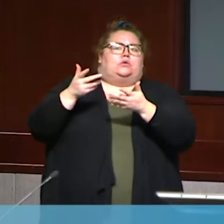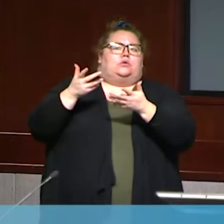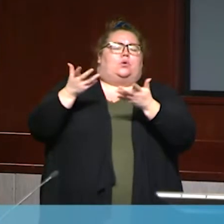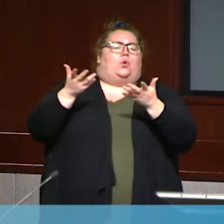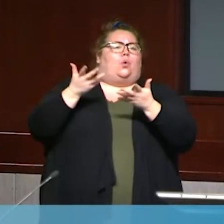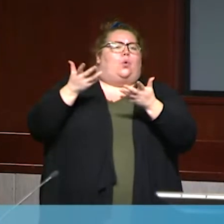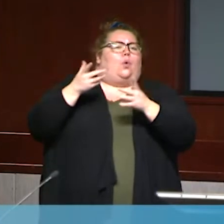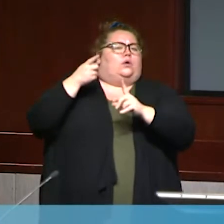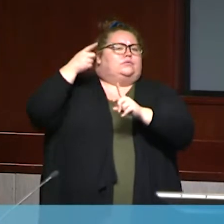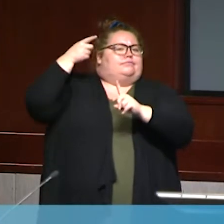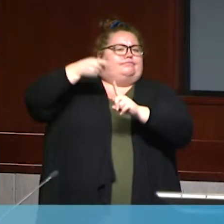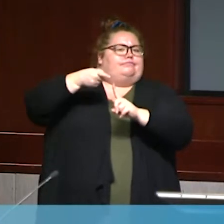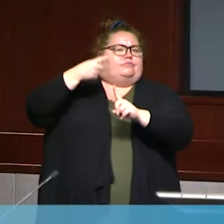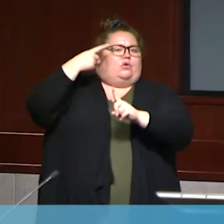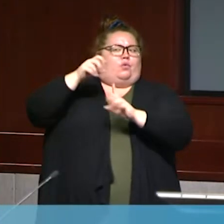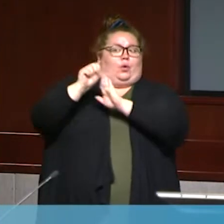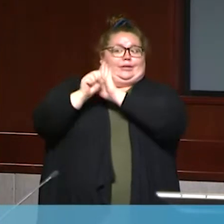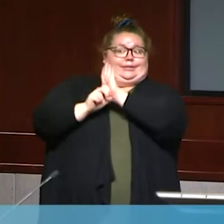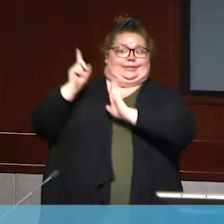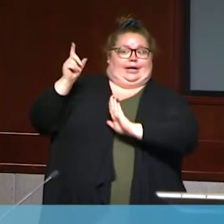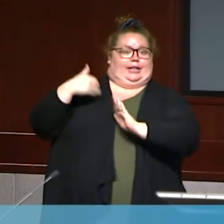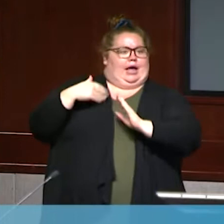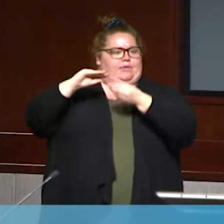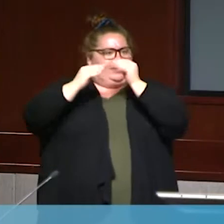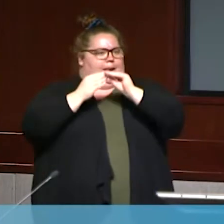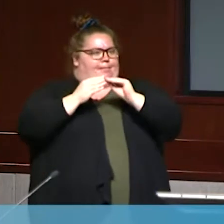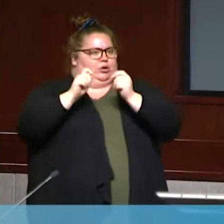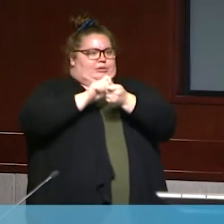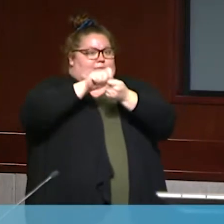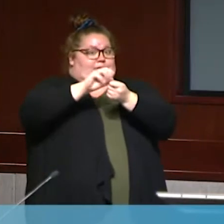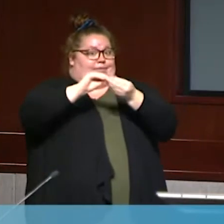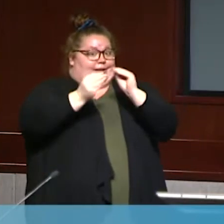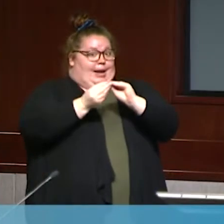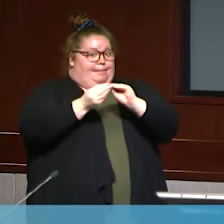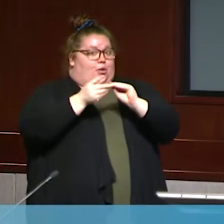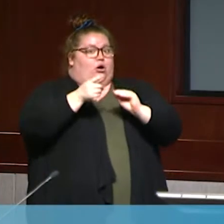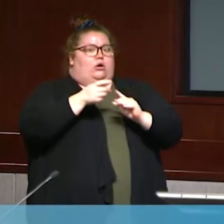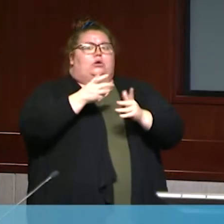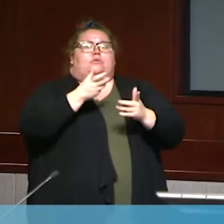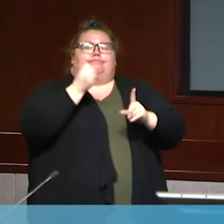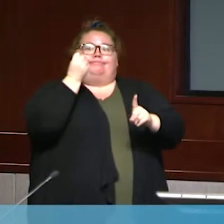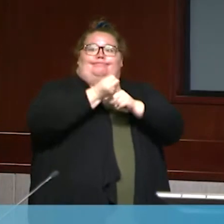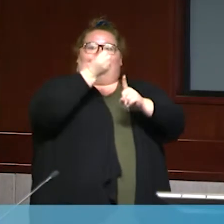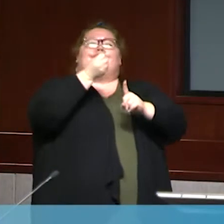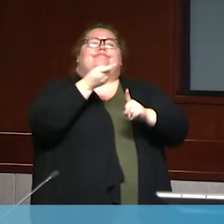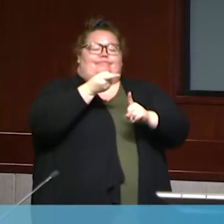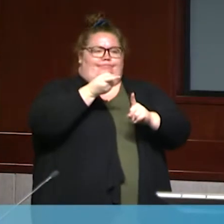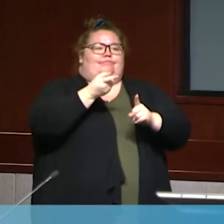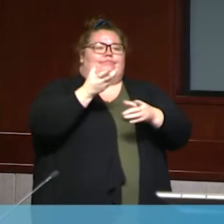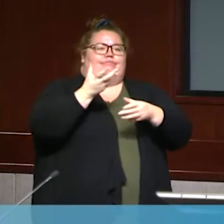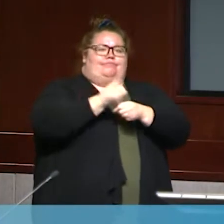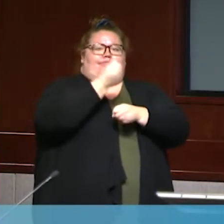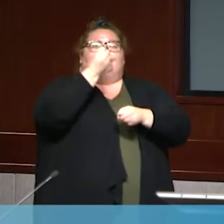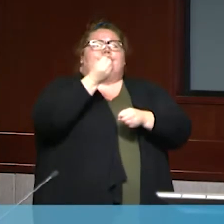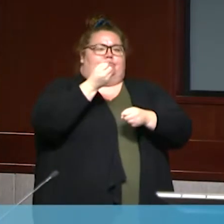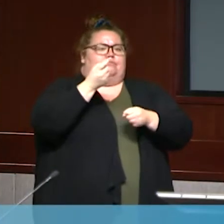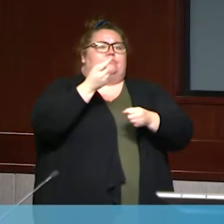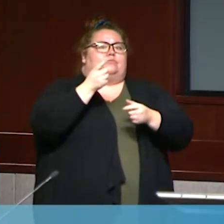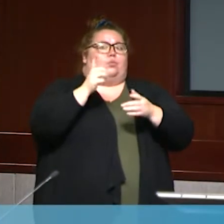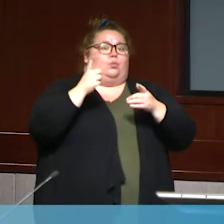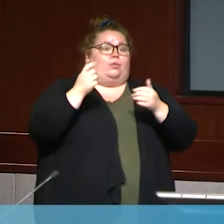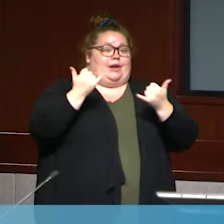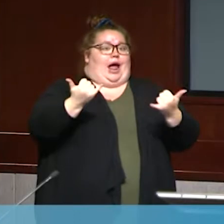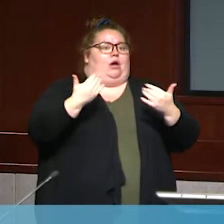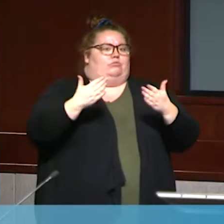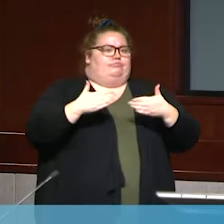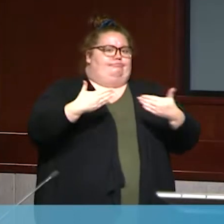state is there like a certain number we have to hit for them to say, okay, you have to stop reopening? What will that look like? And is there like